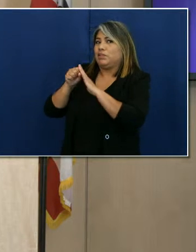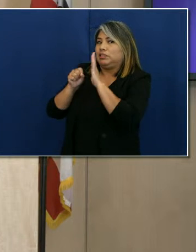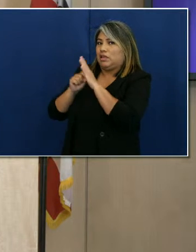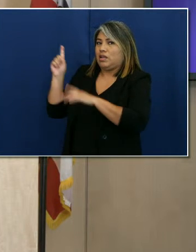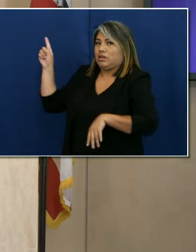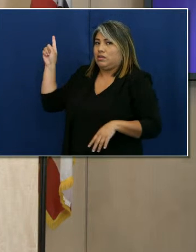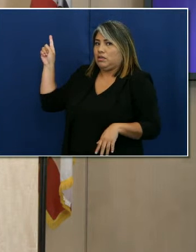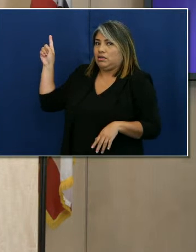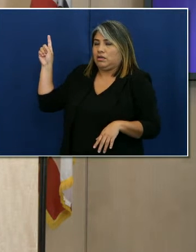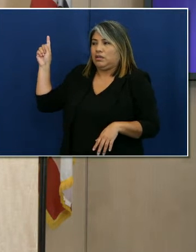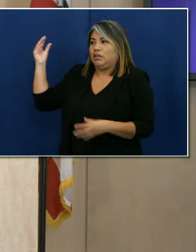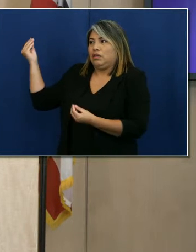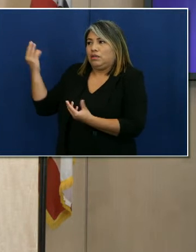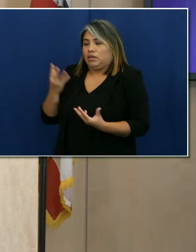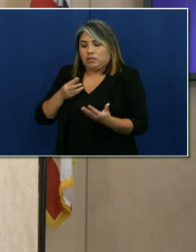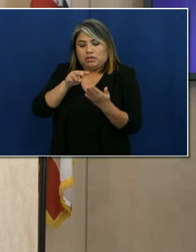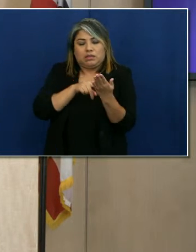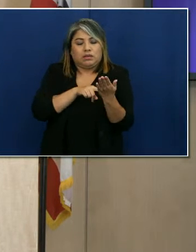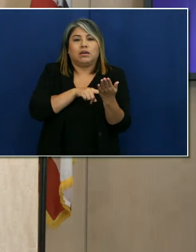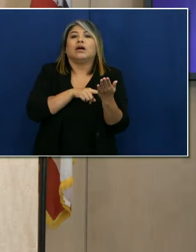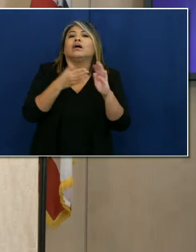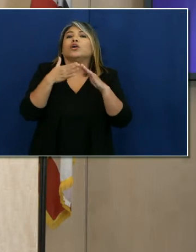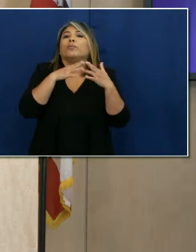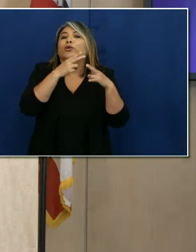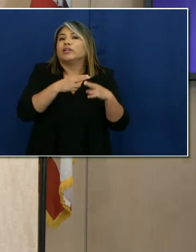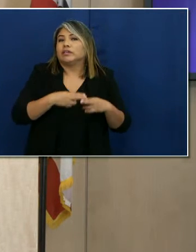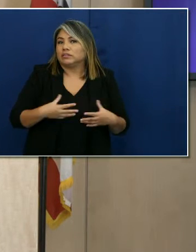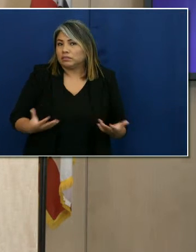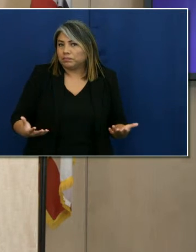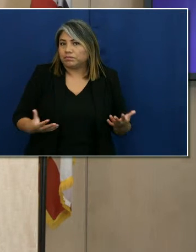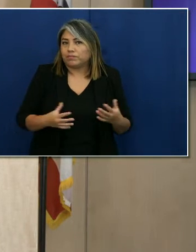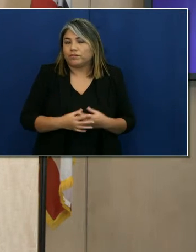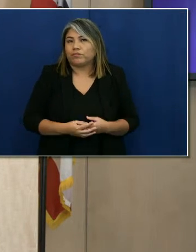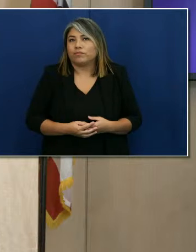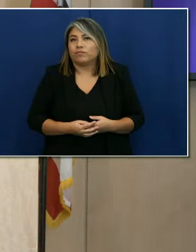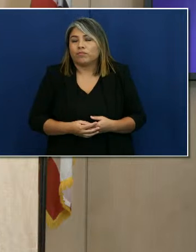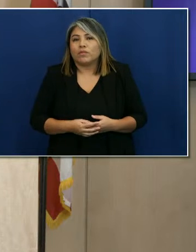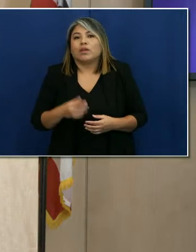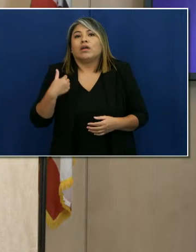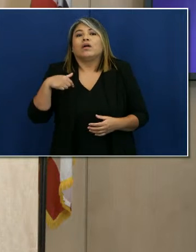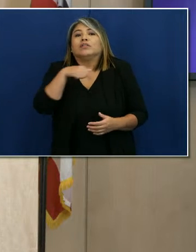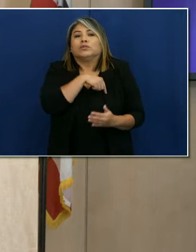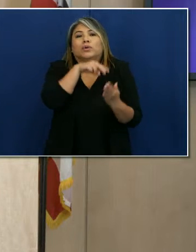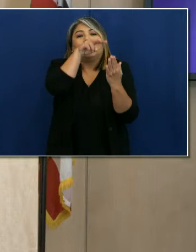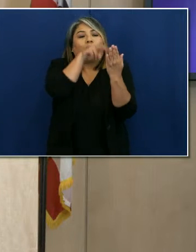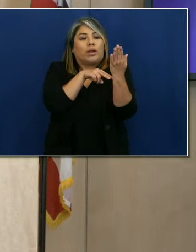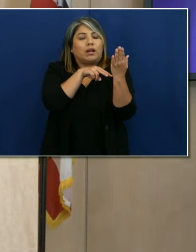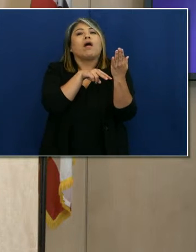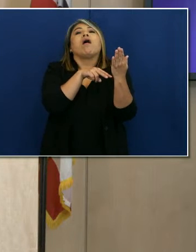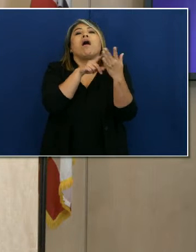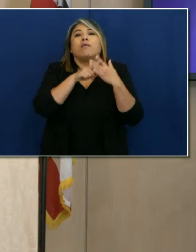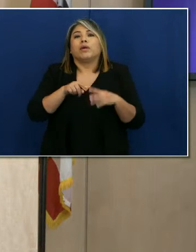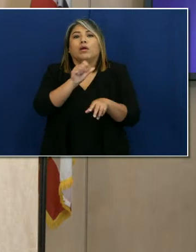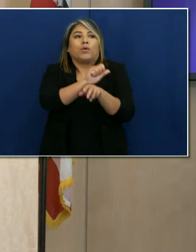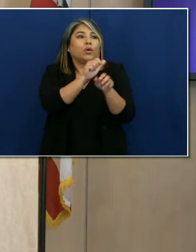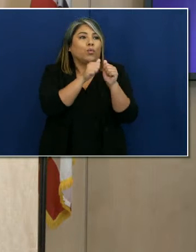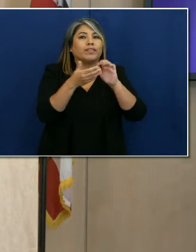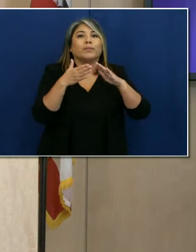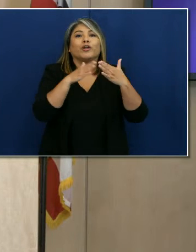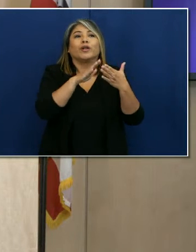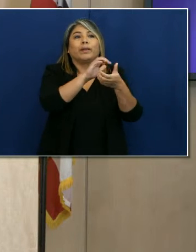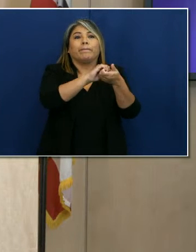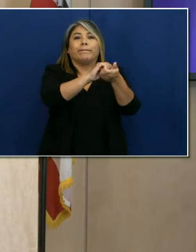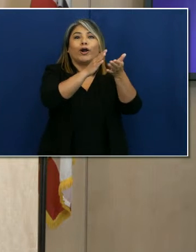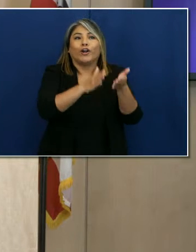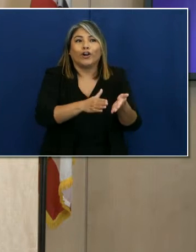the information is shared with us what those communities are. So as we get that information, we will begin to work with community partners